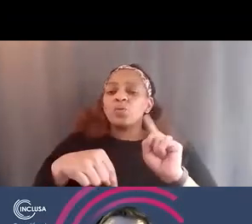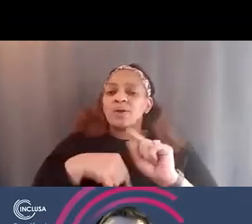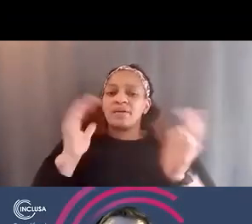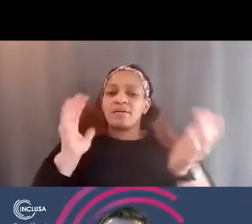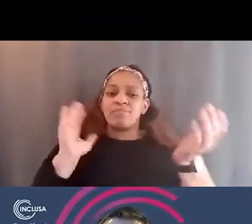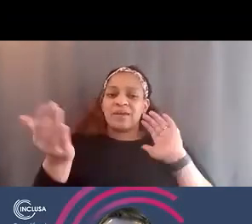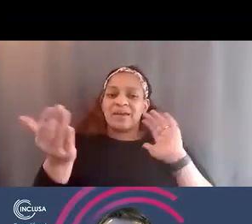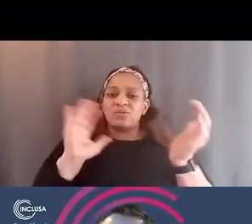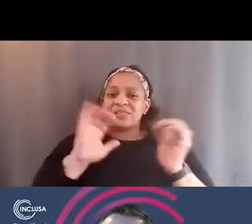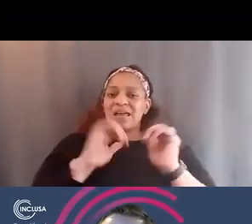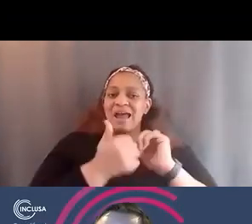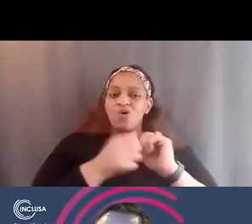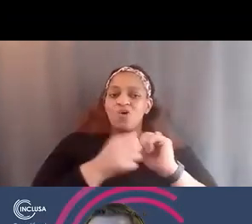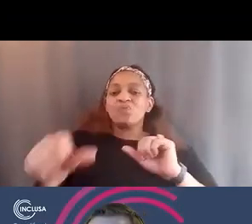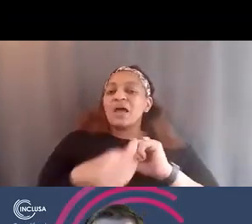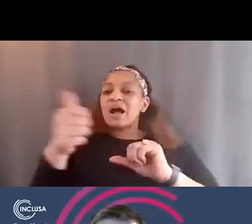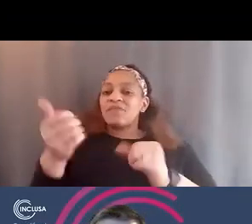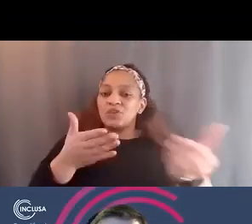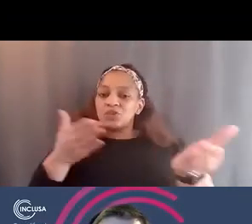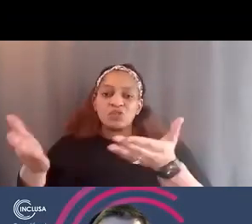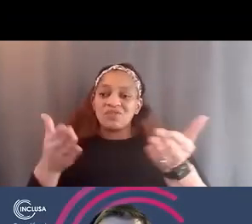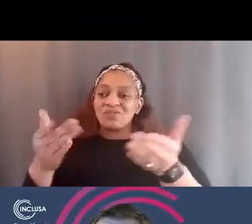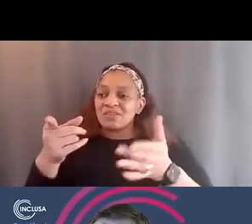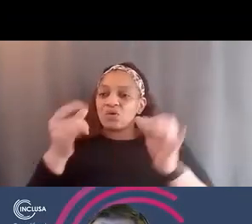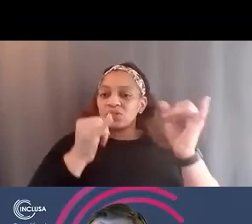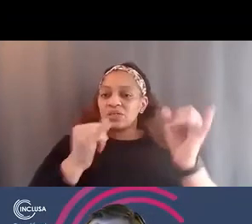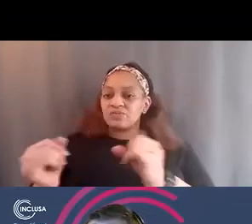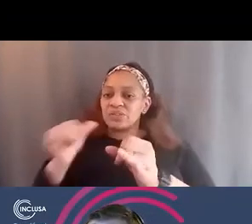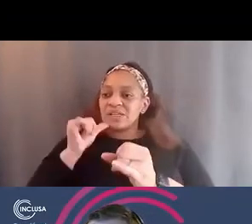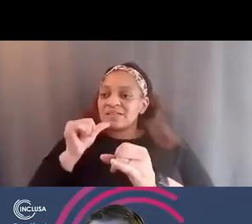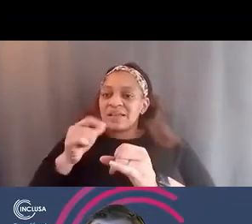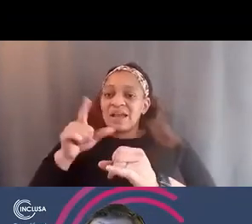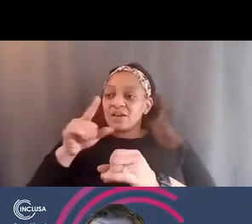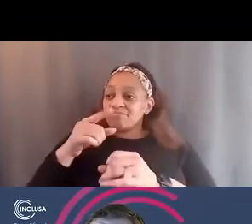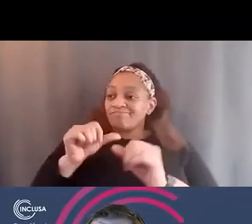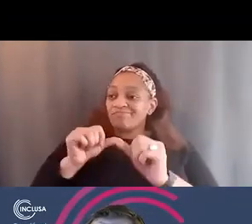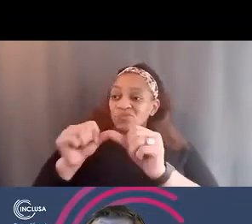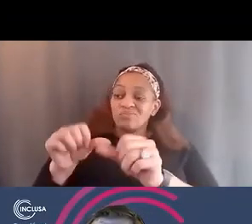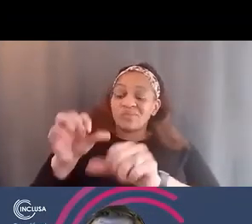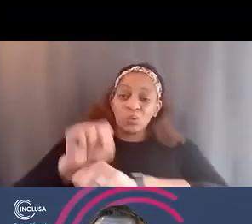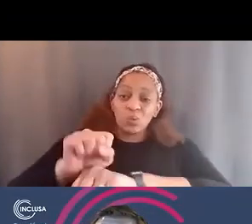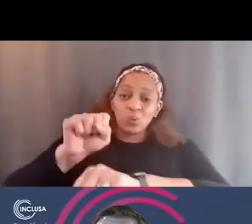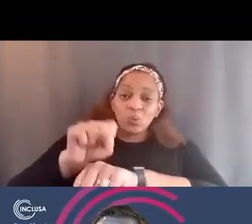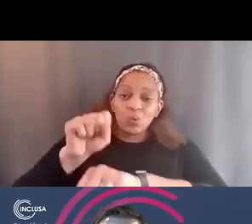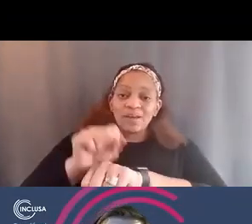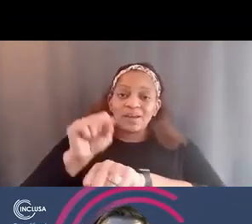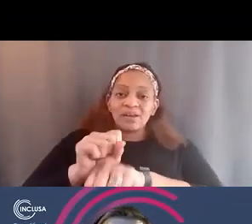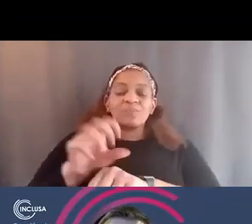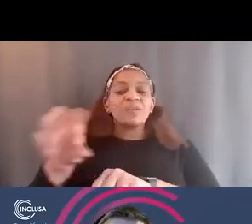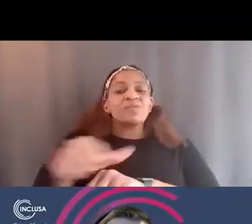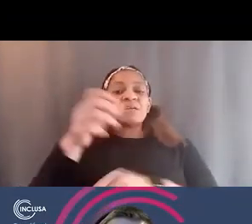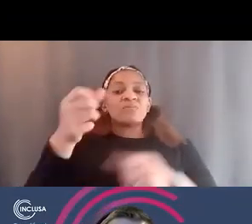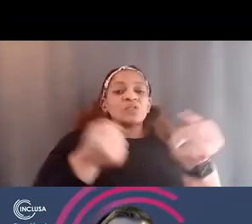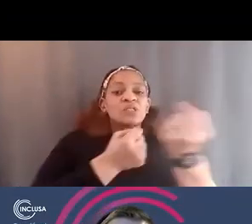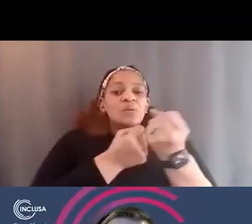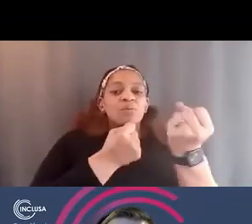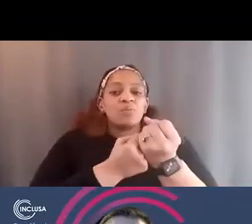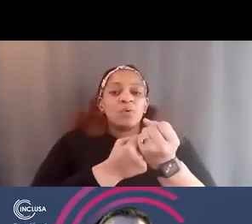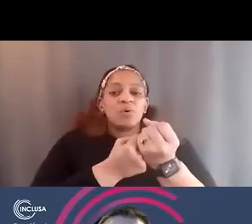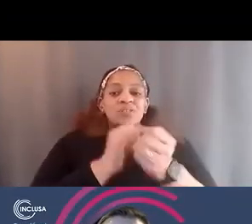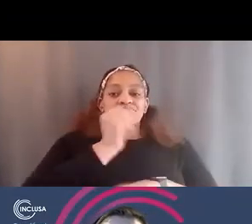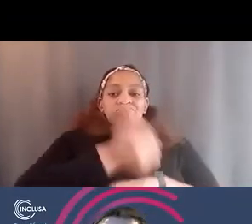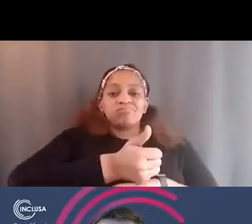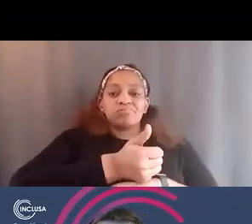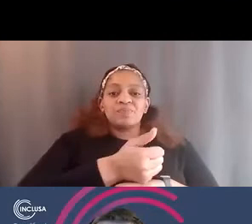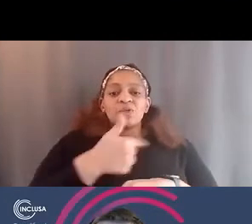other services if an individual was not spending their time employed and working, and if there needed to be other supports in place. So as we look